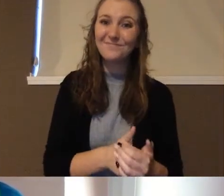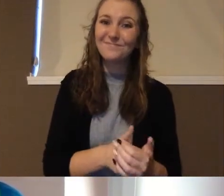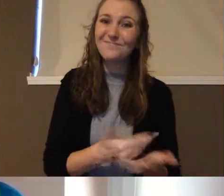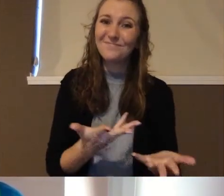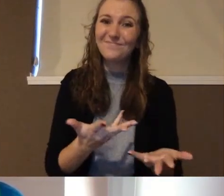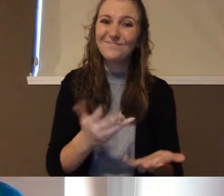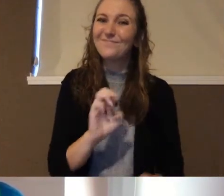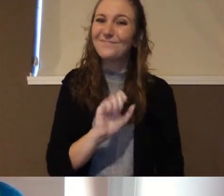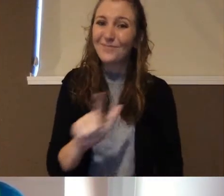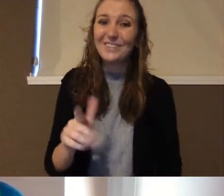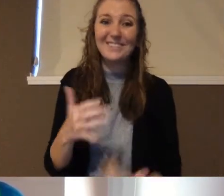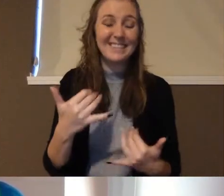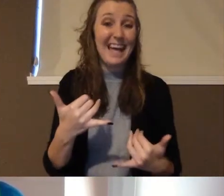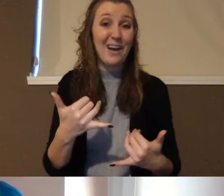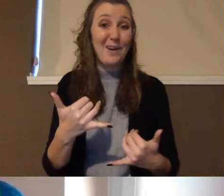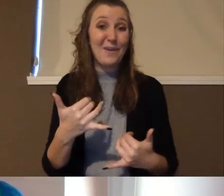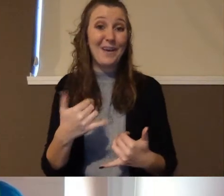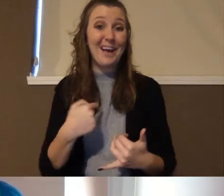word.